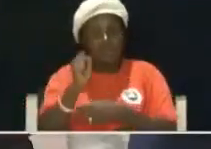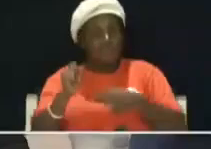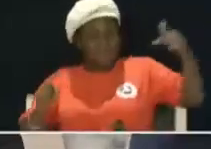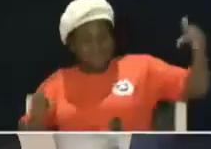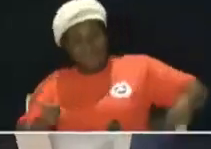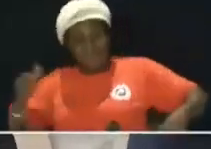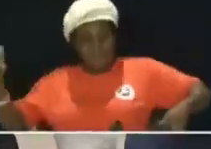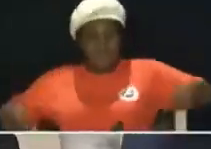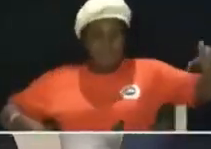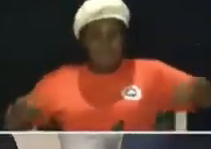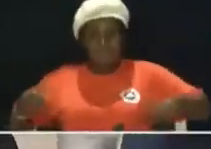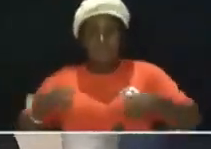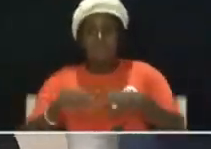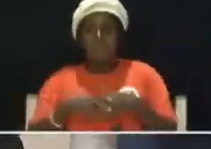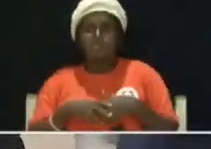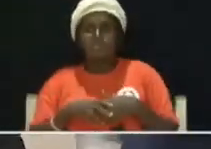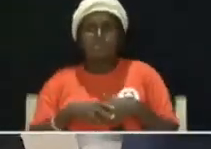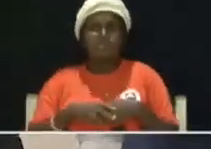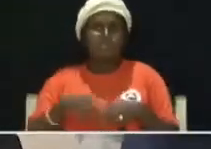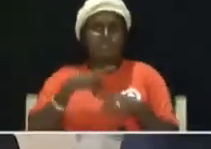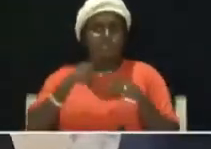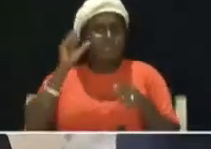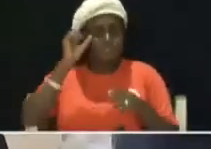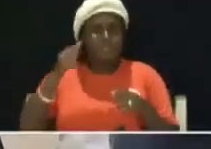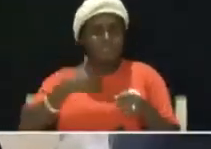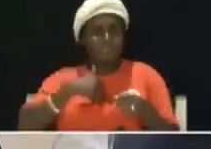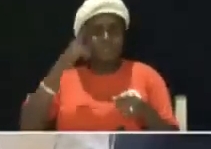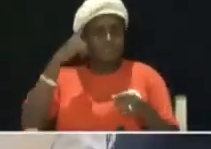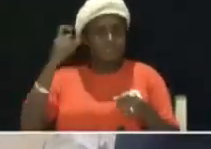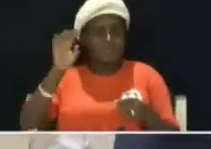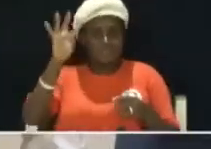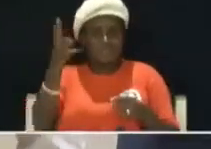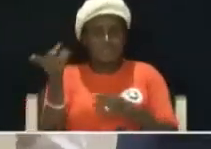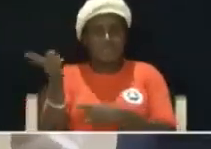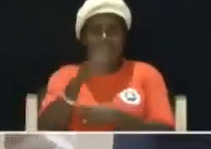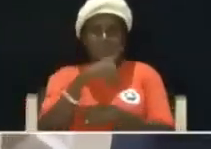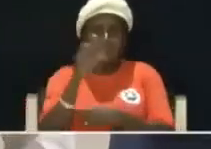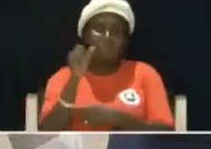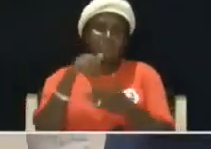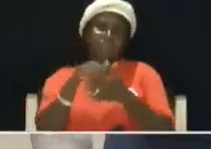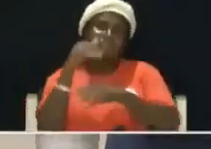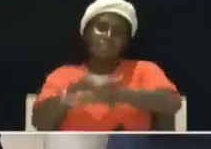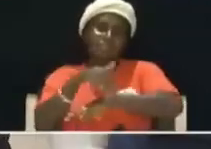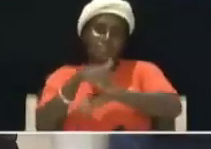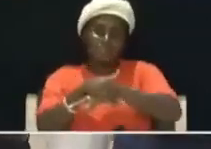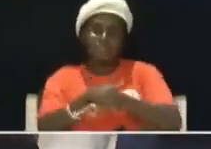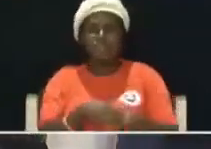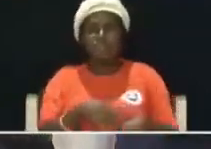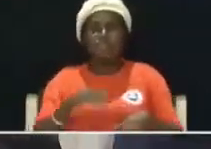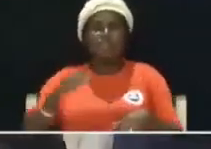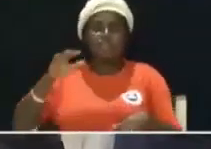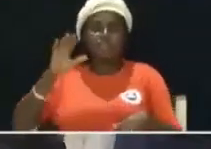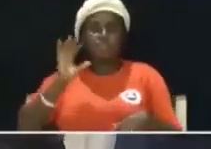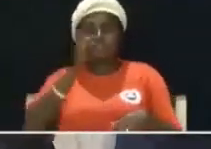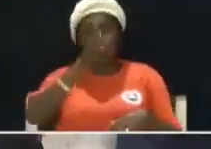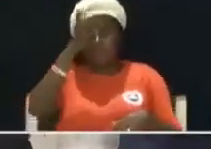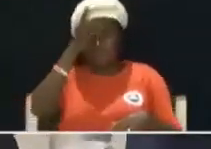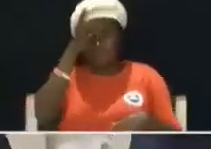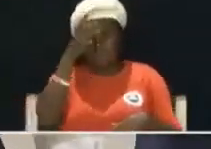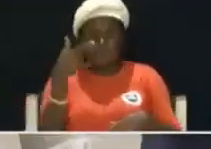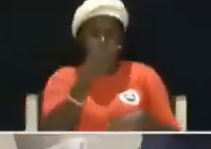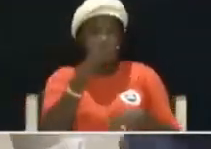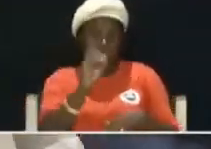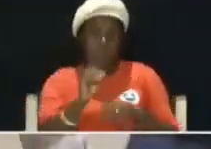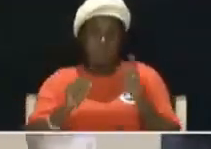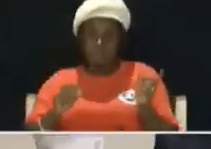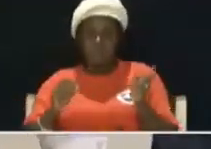injections. But she had a dream the fourth day in the night. Our general overseer, our dad in the